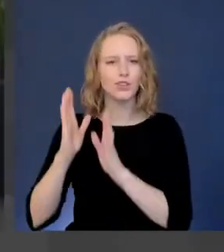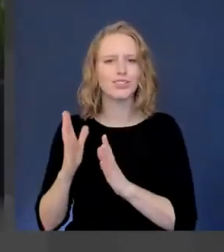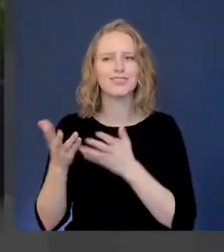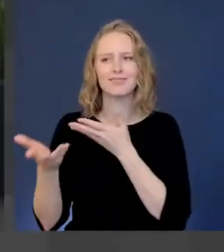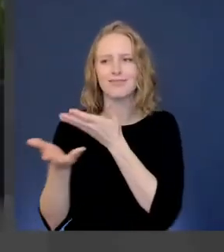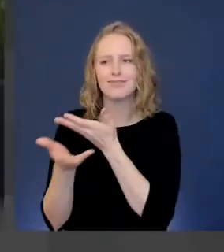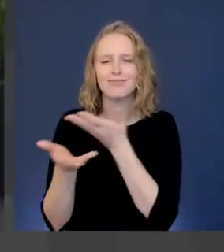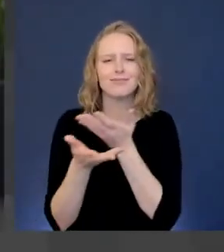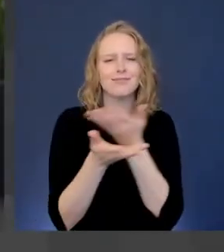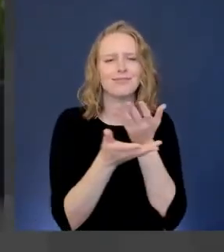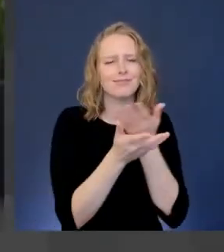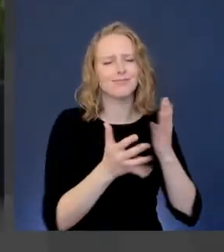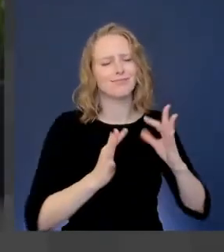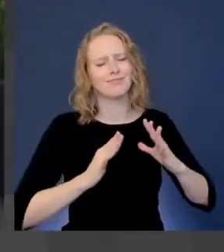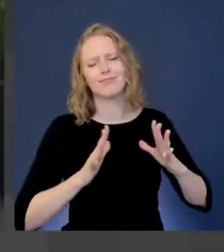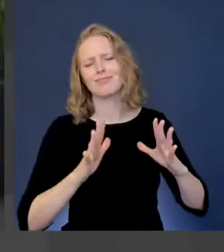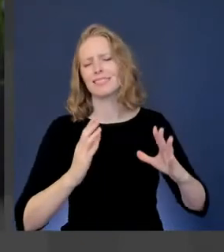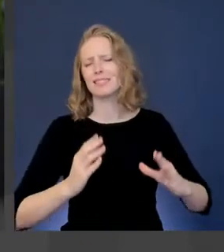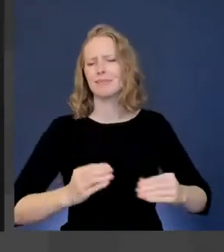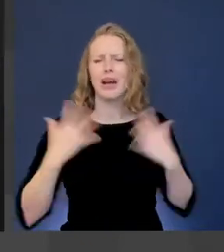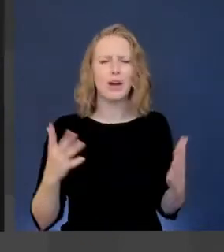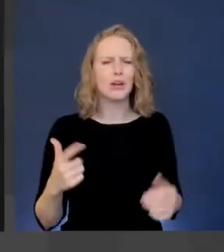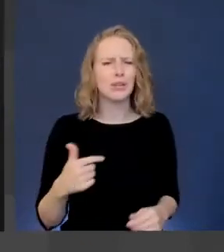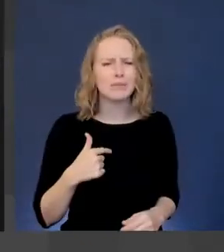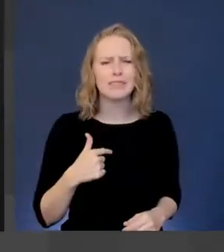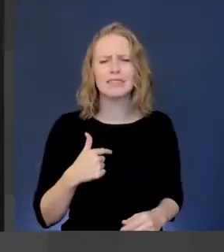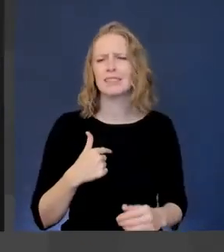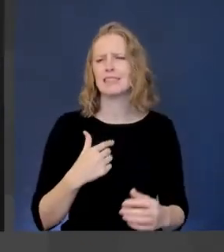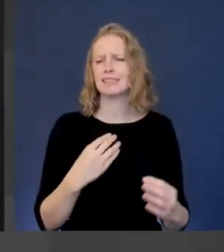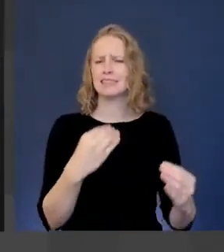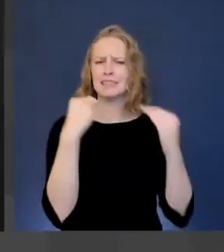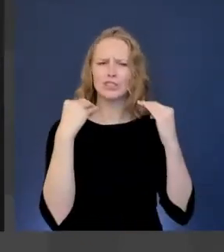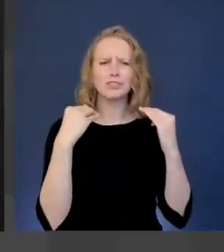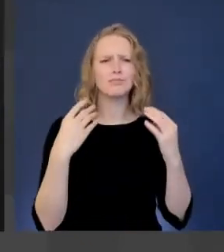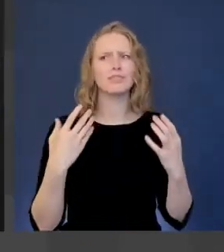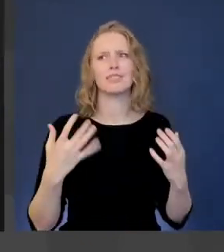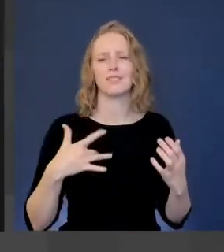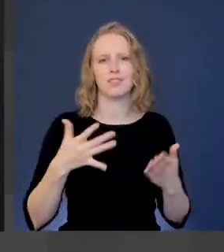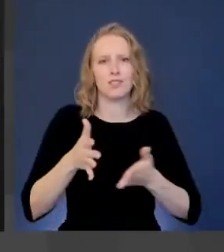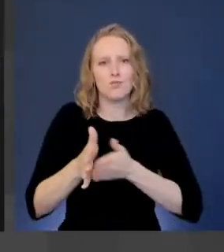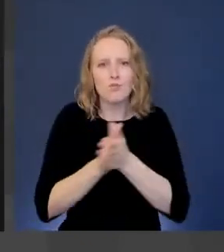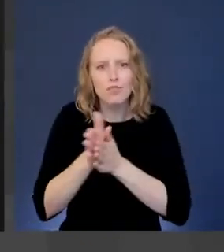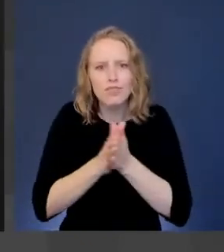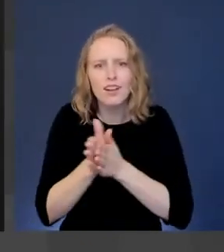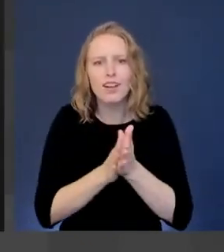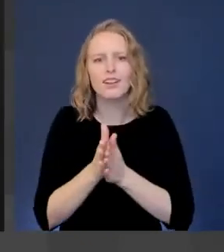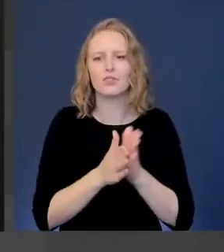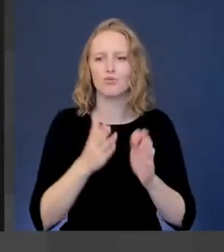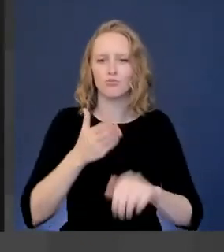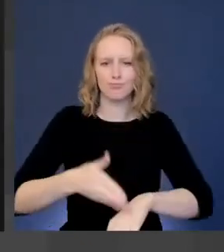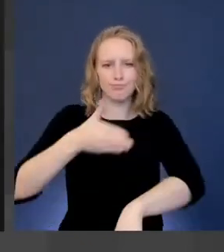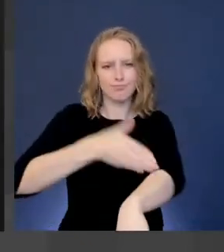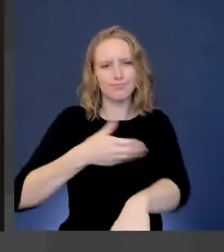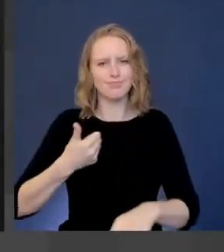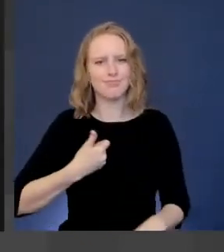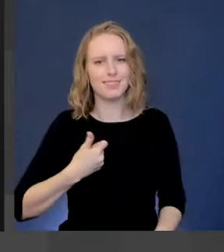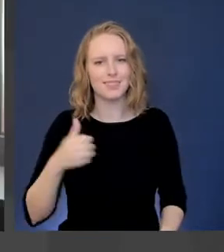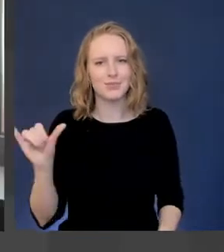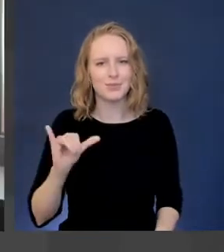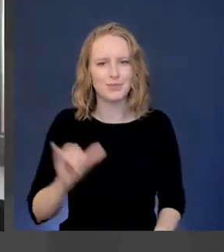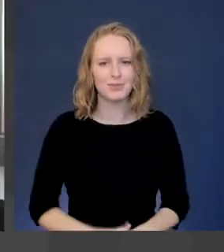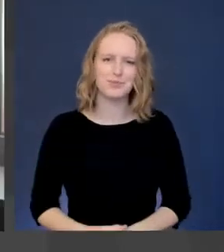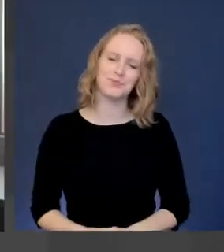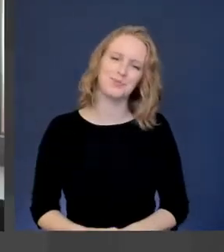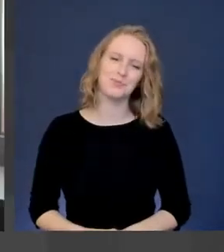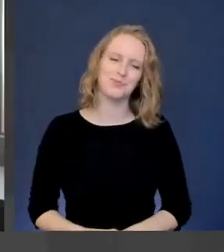They really inspire me, teach me, and motivate me to be a better version of myself every day. We put in a